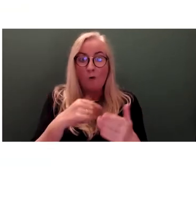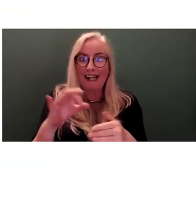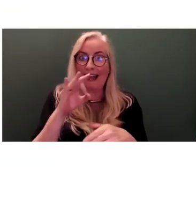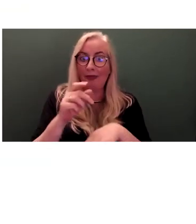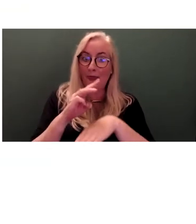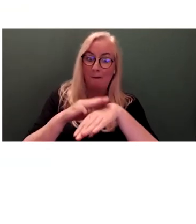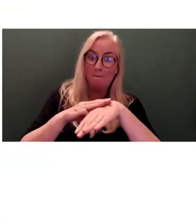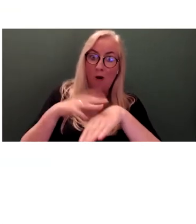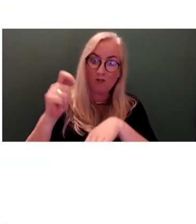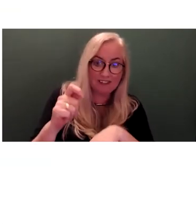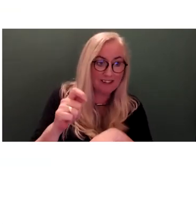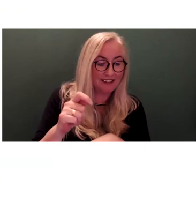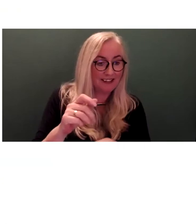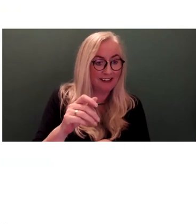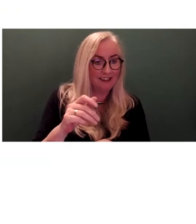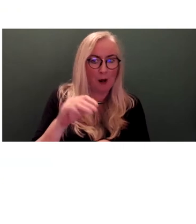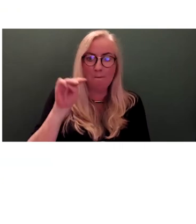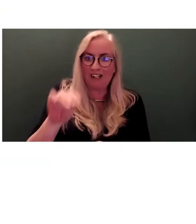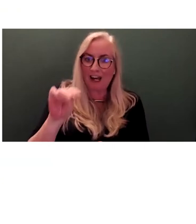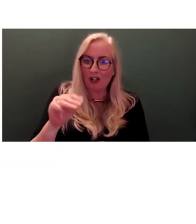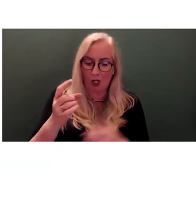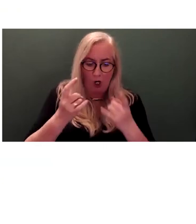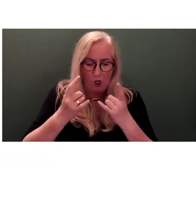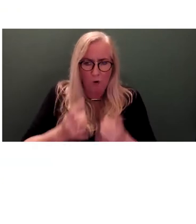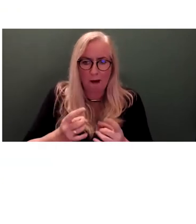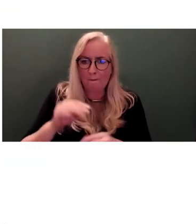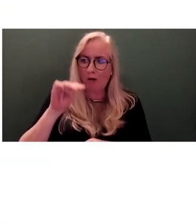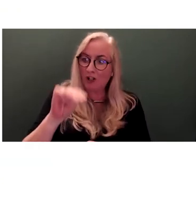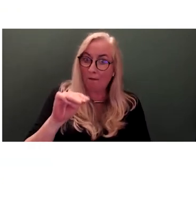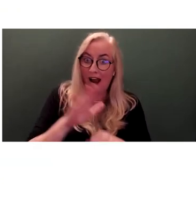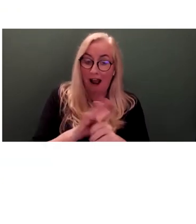of the potential, the human potential of a huge